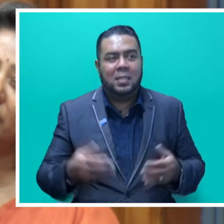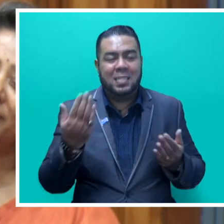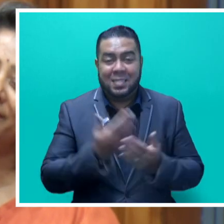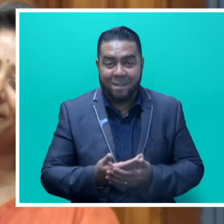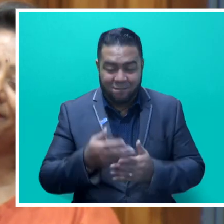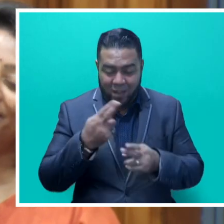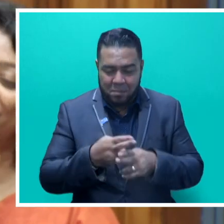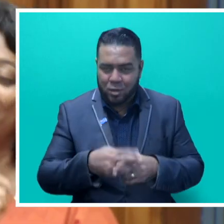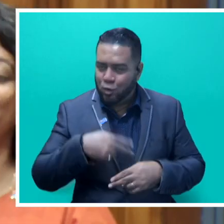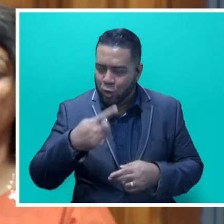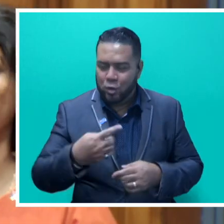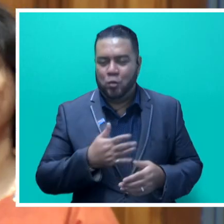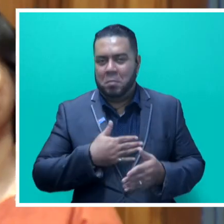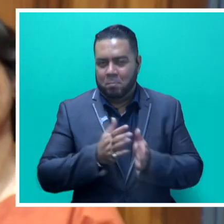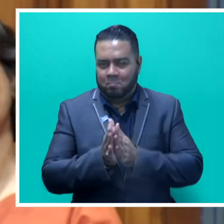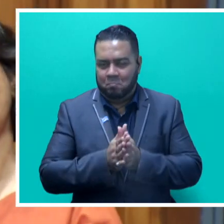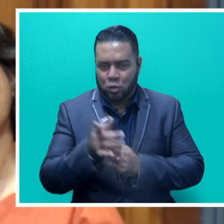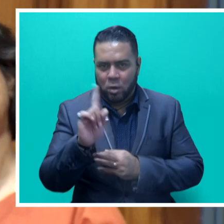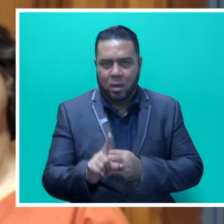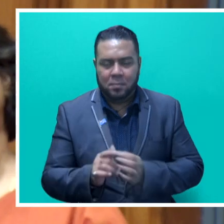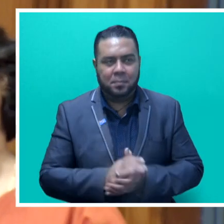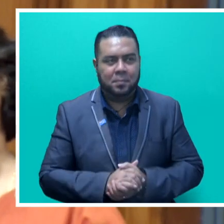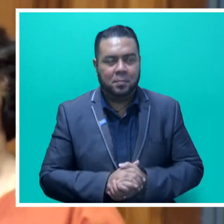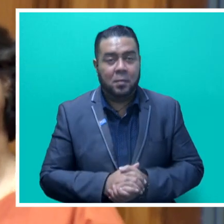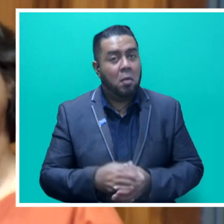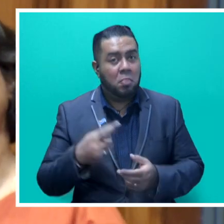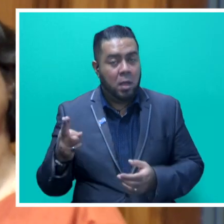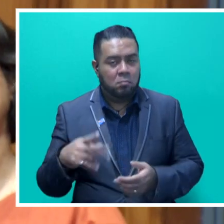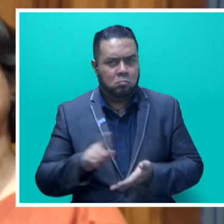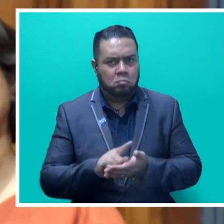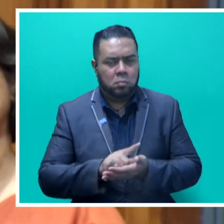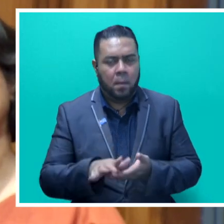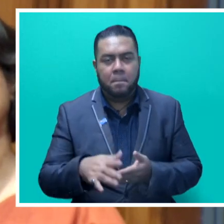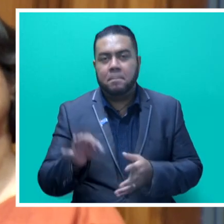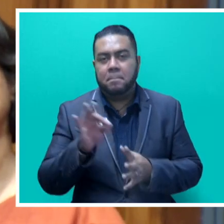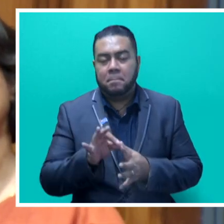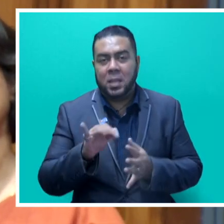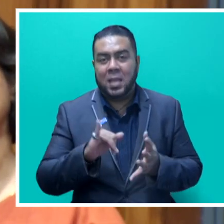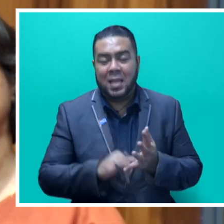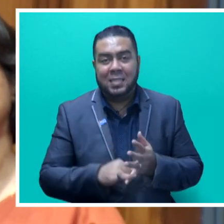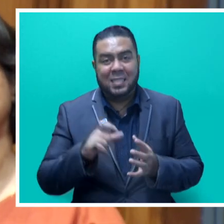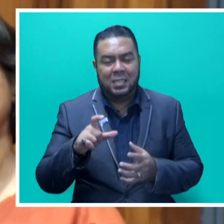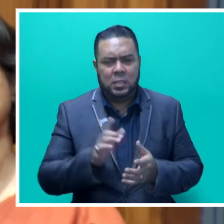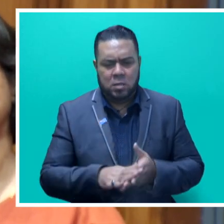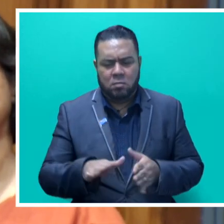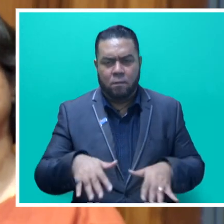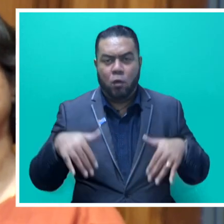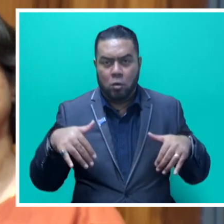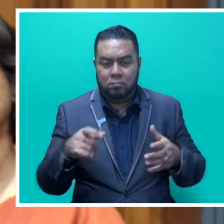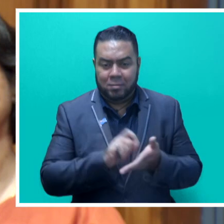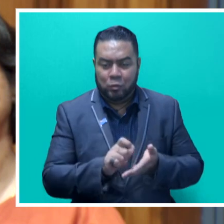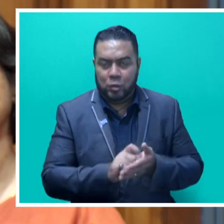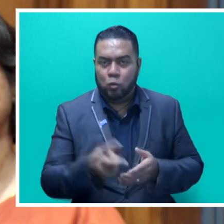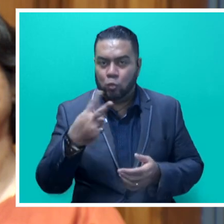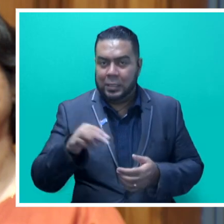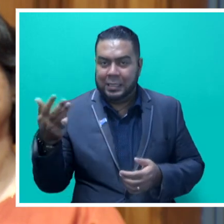today. I then gained employment in the Pacific Islands Forum Secretariat until 2019,